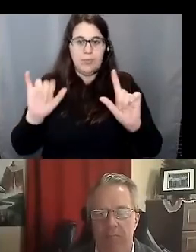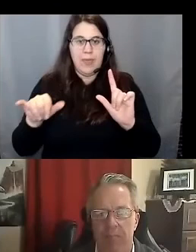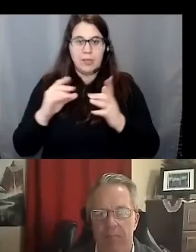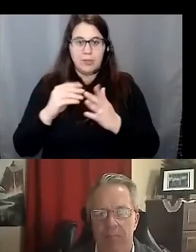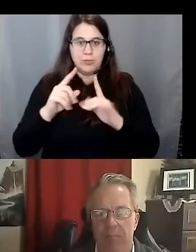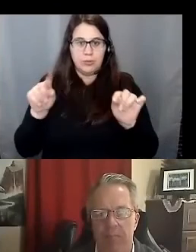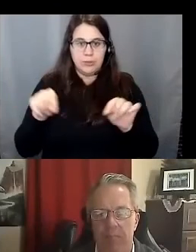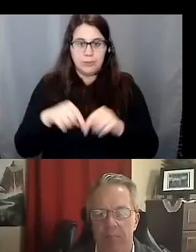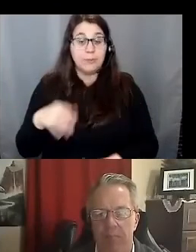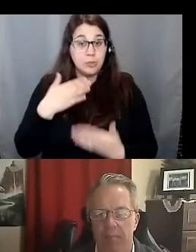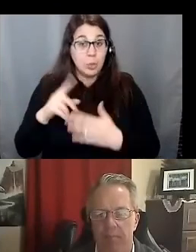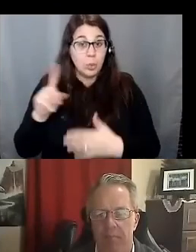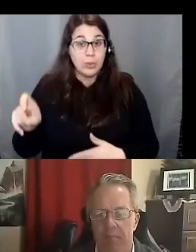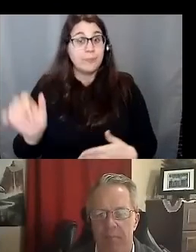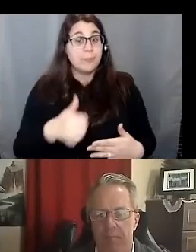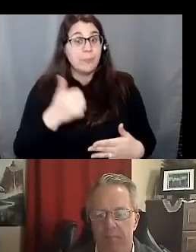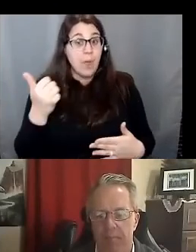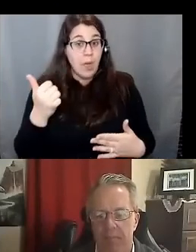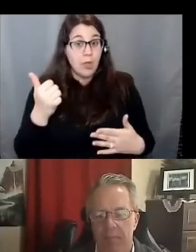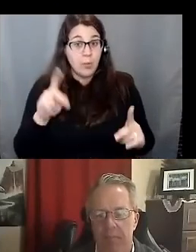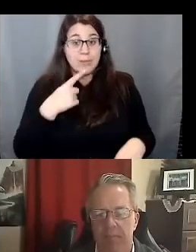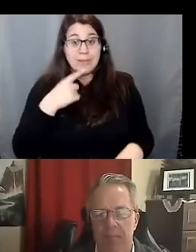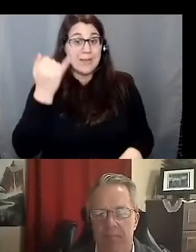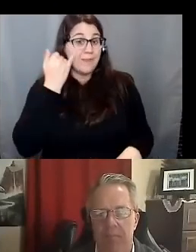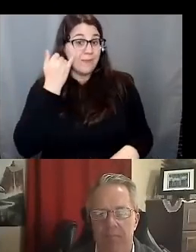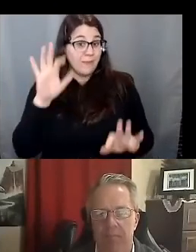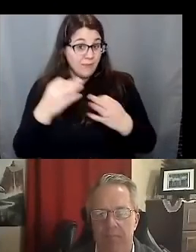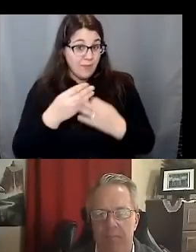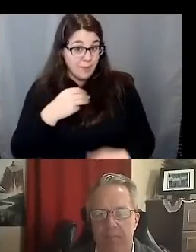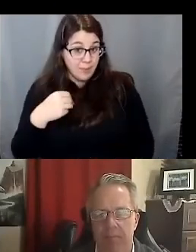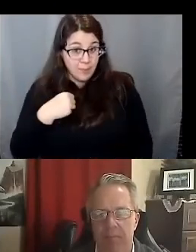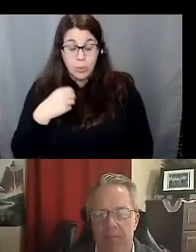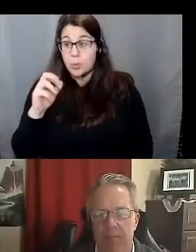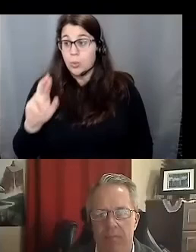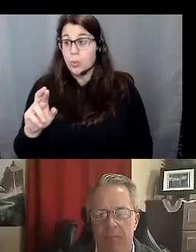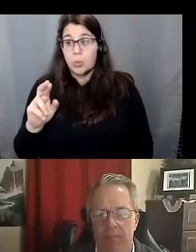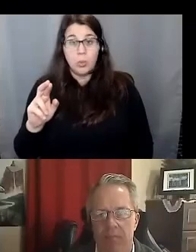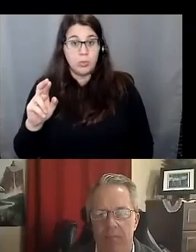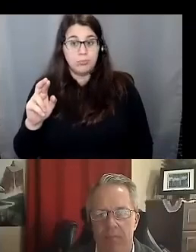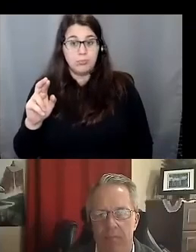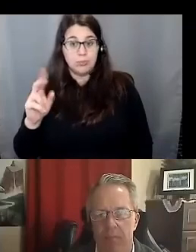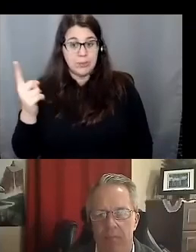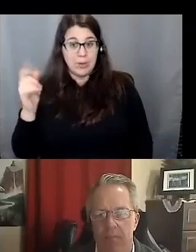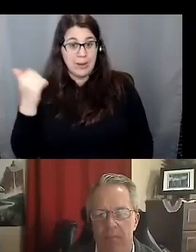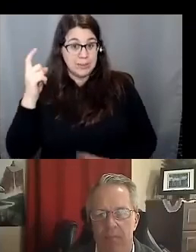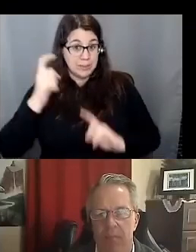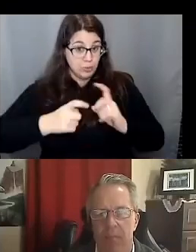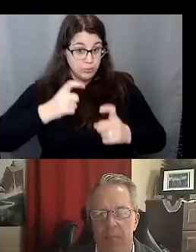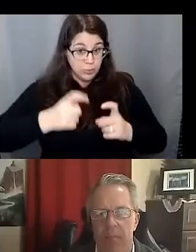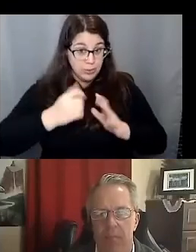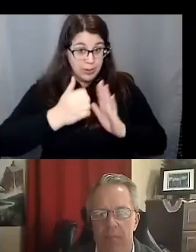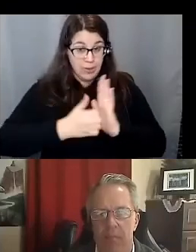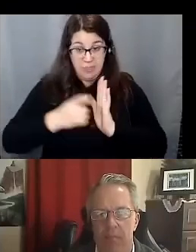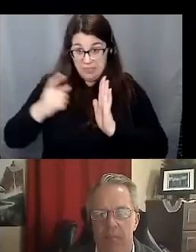That was a good question. And then another question, when a family member or a contributor does a gift to the account, do they have to create